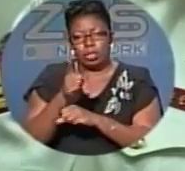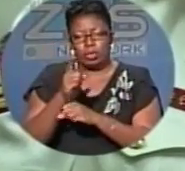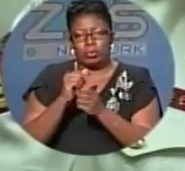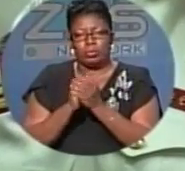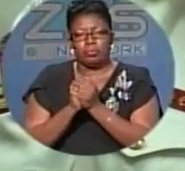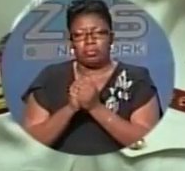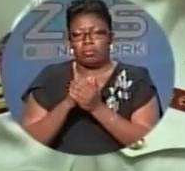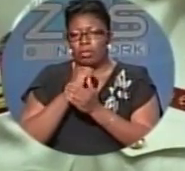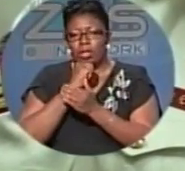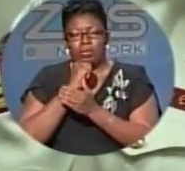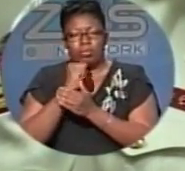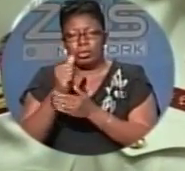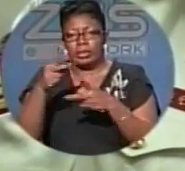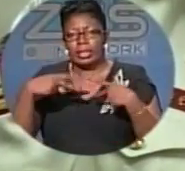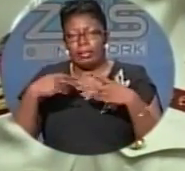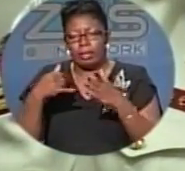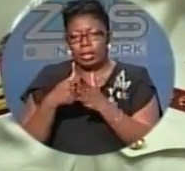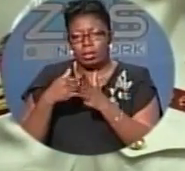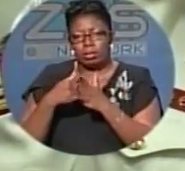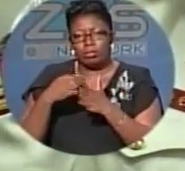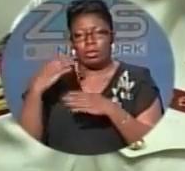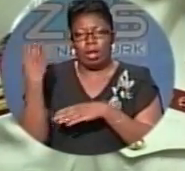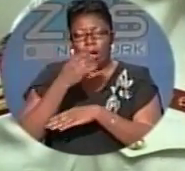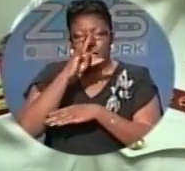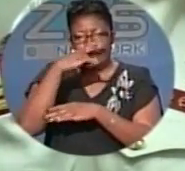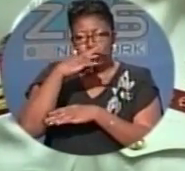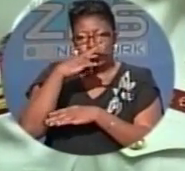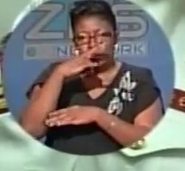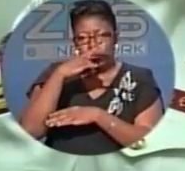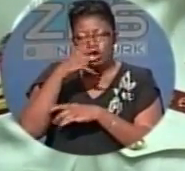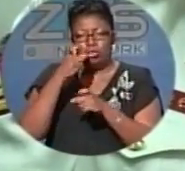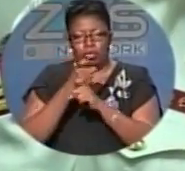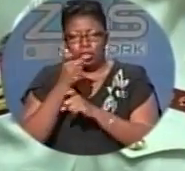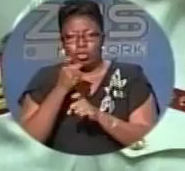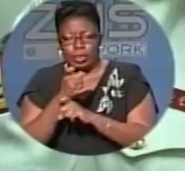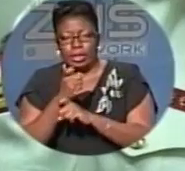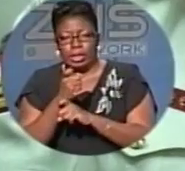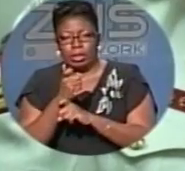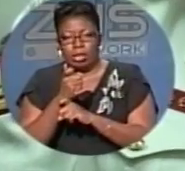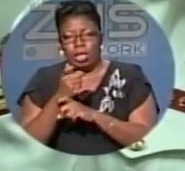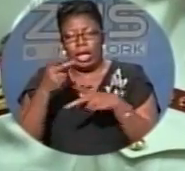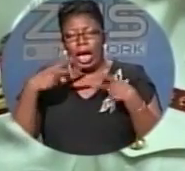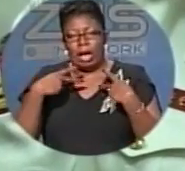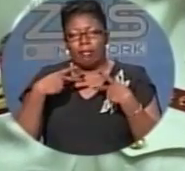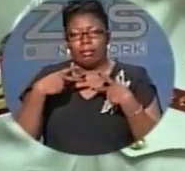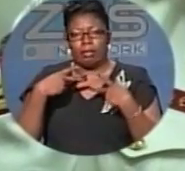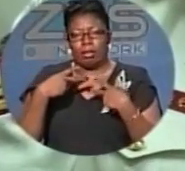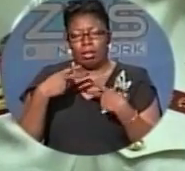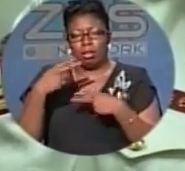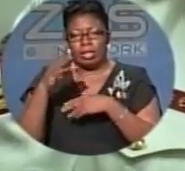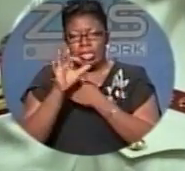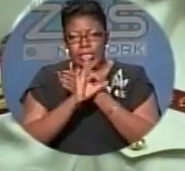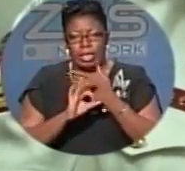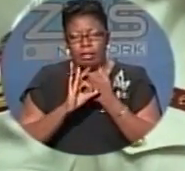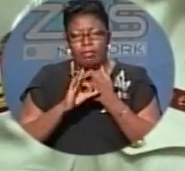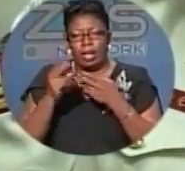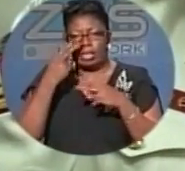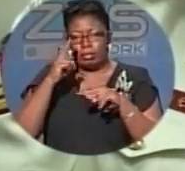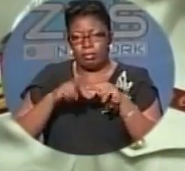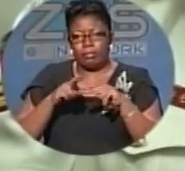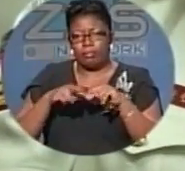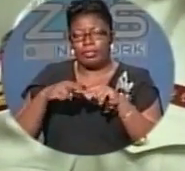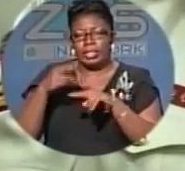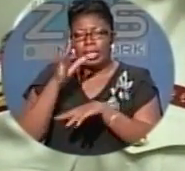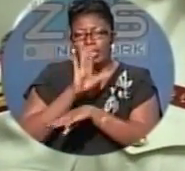Zero tolerance. Our kids are going to be out there trick-or-treating. We want them to have a safe and fun-filled night.